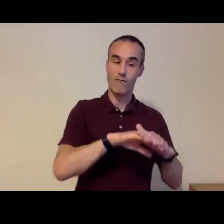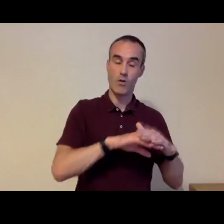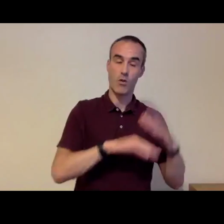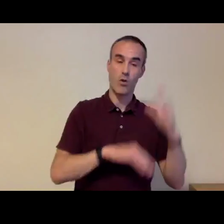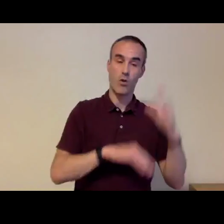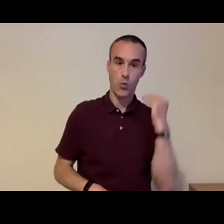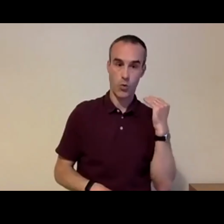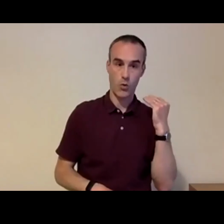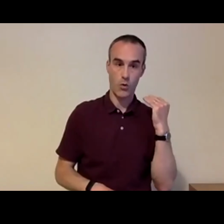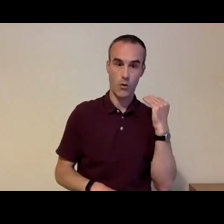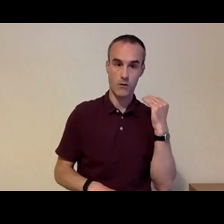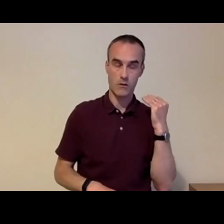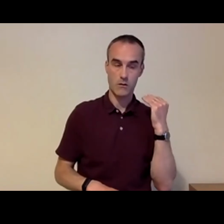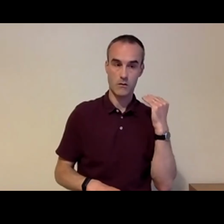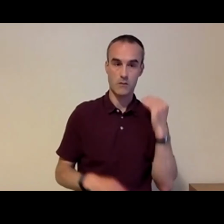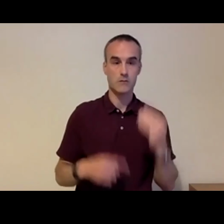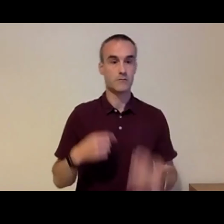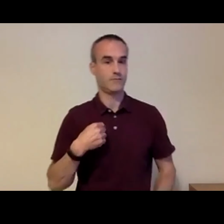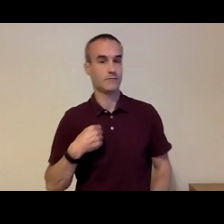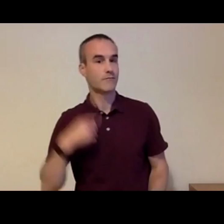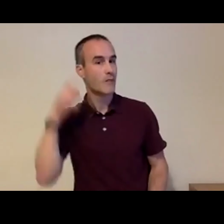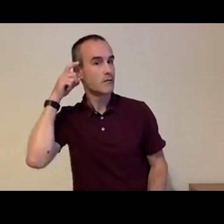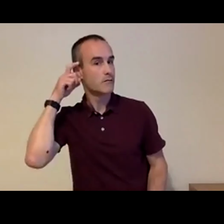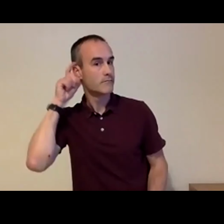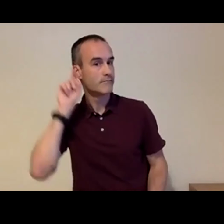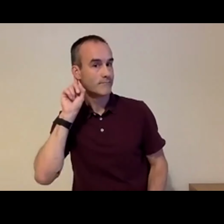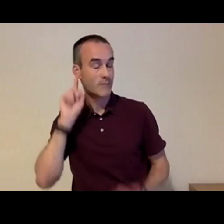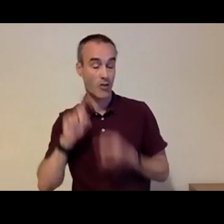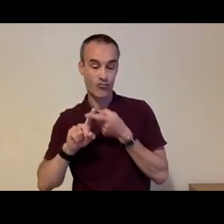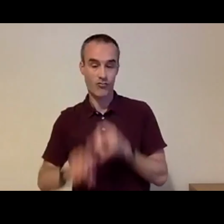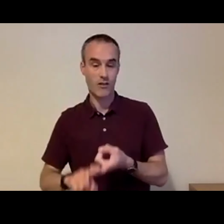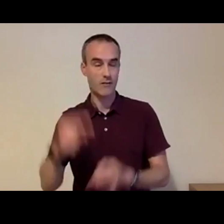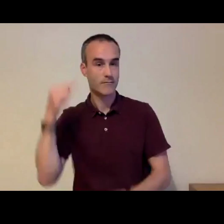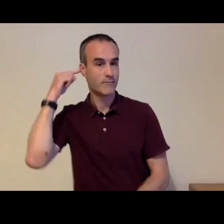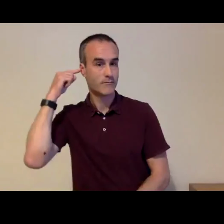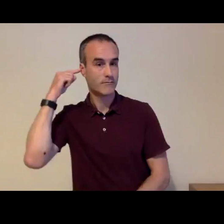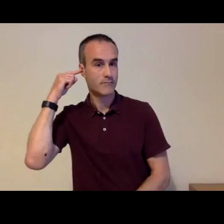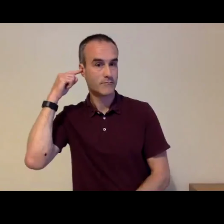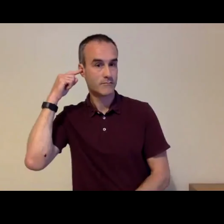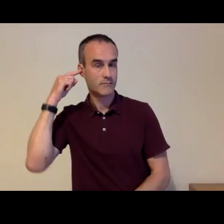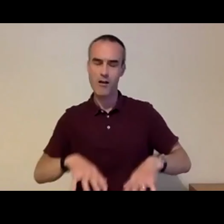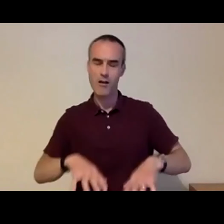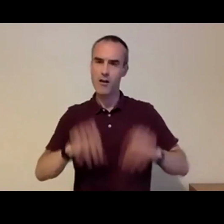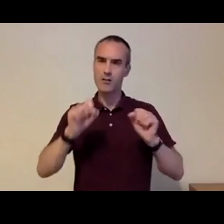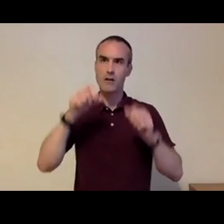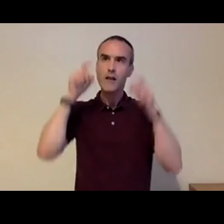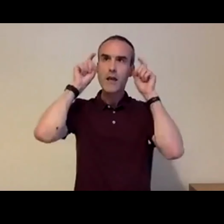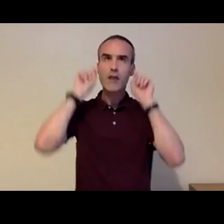reliant on a hearing aid in my right ear. But I didn't start wearing hearing aids until I was in my